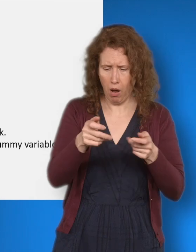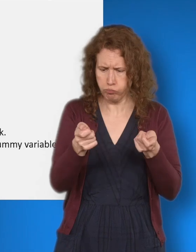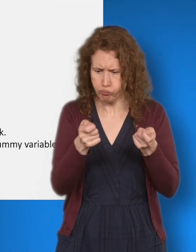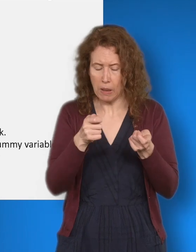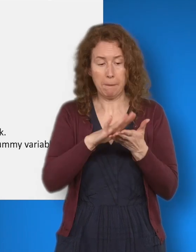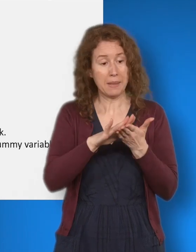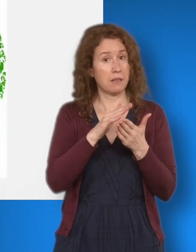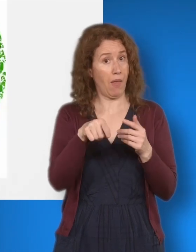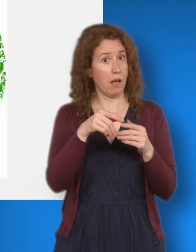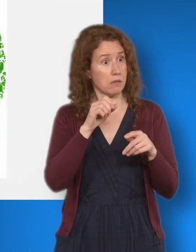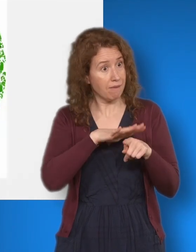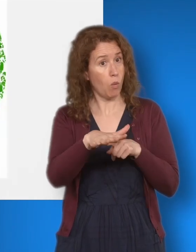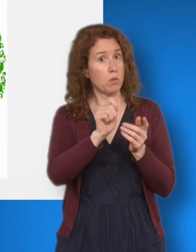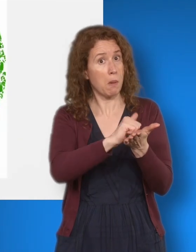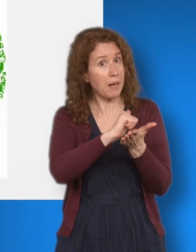lead.